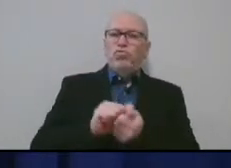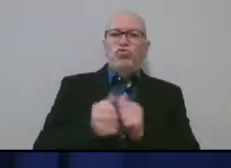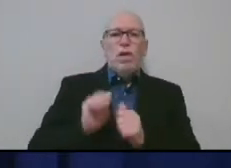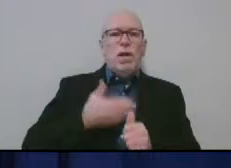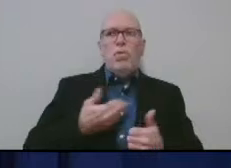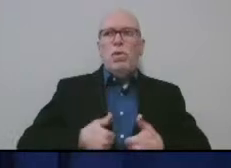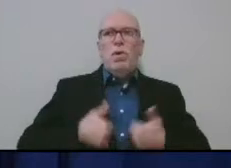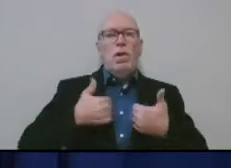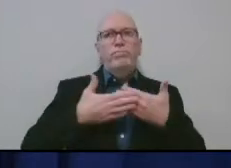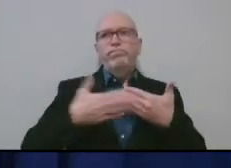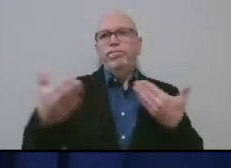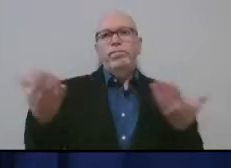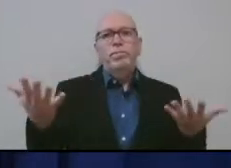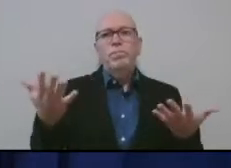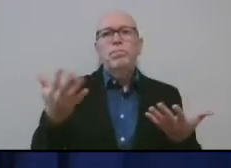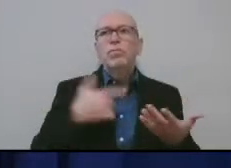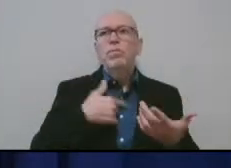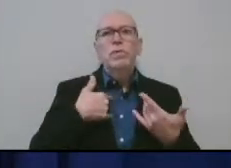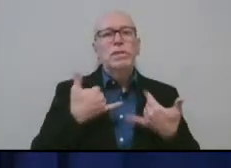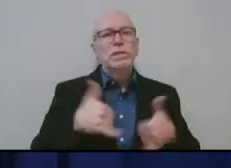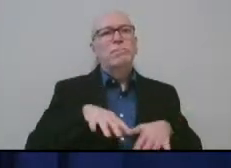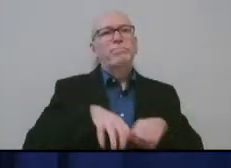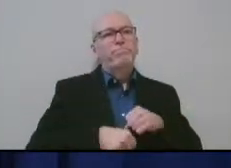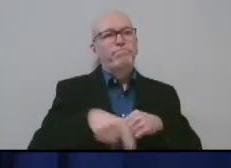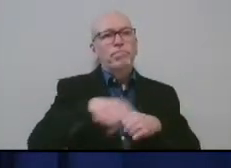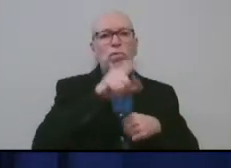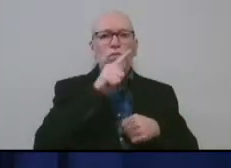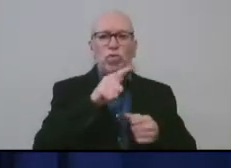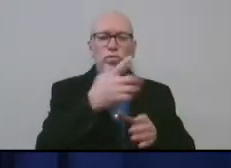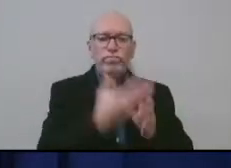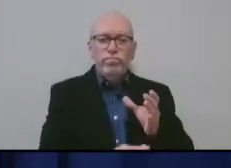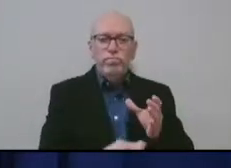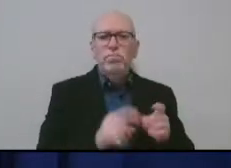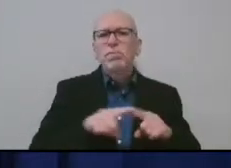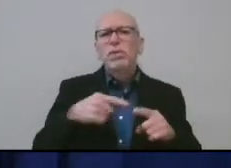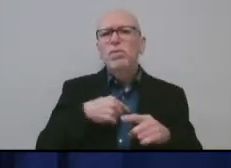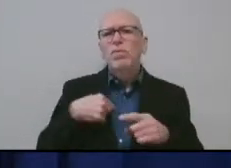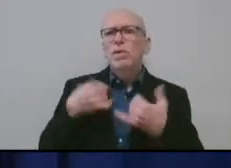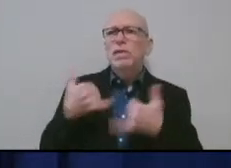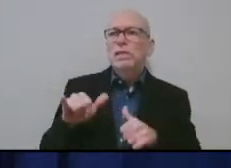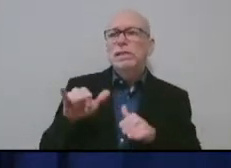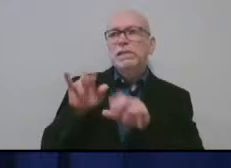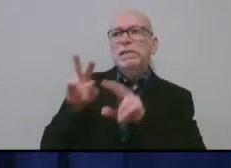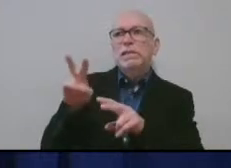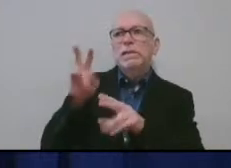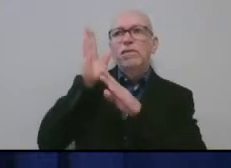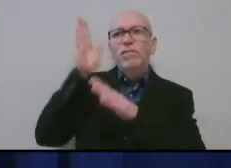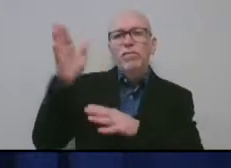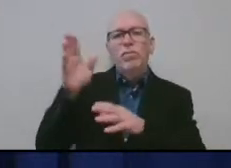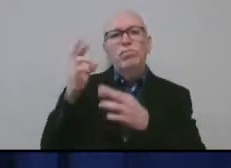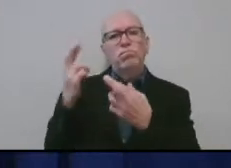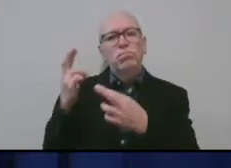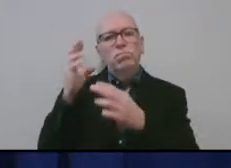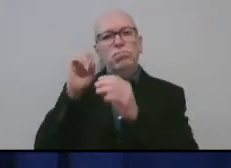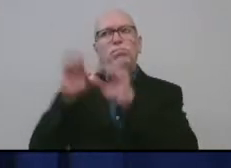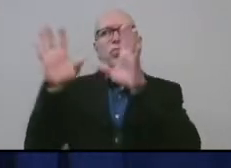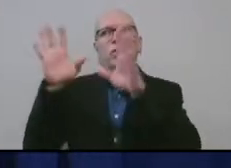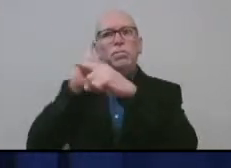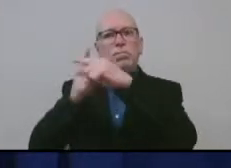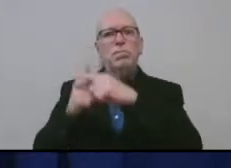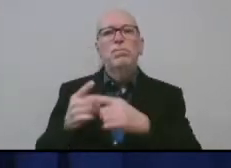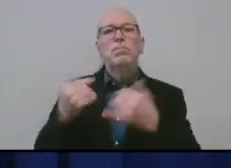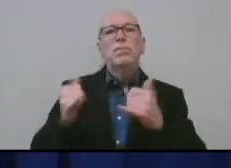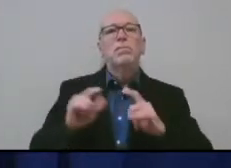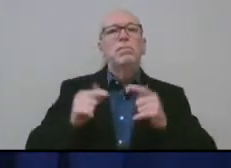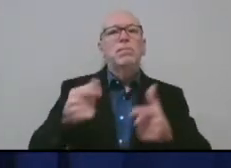continue to grieve for those we have lost, even as we work to ensure that the future looks much brighter. And on that note, Dr. Weaver will provide